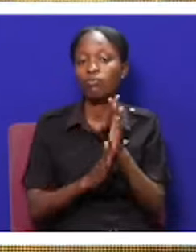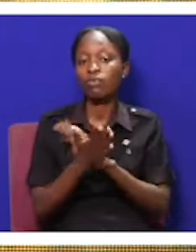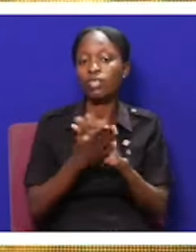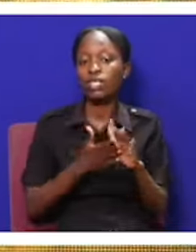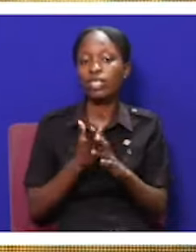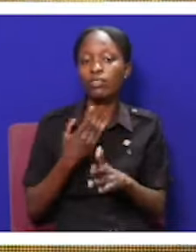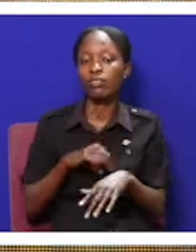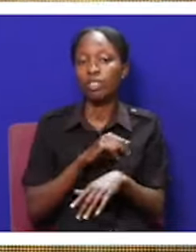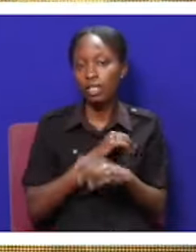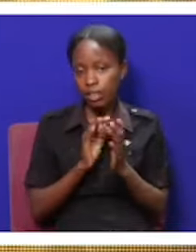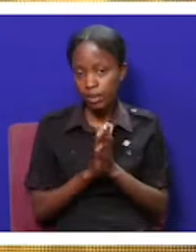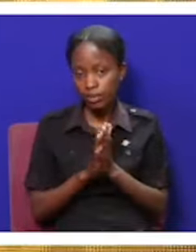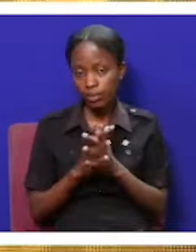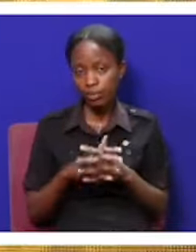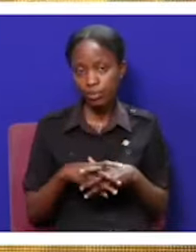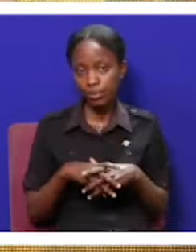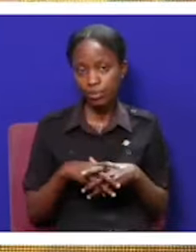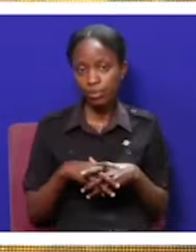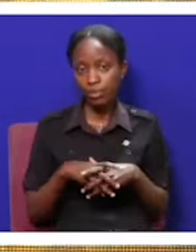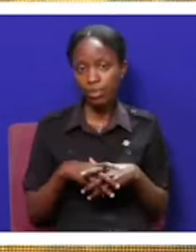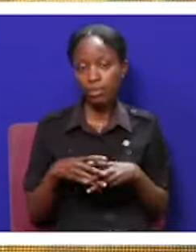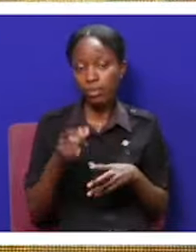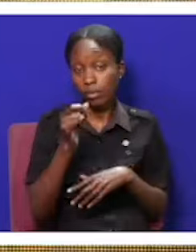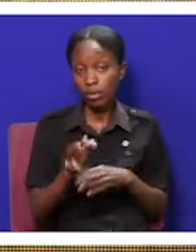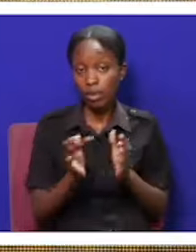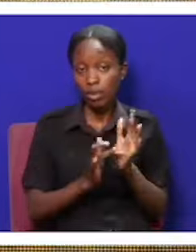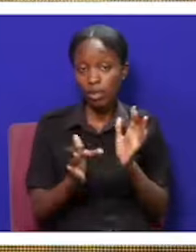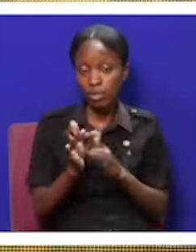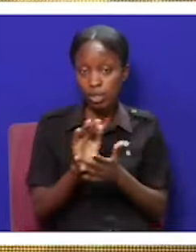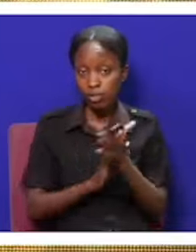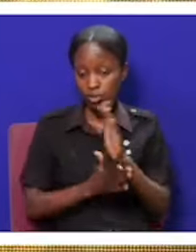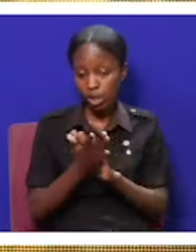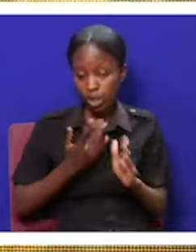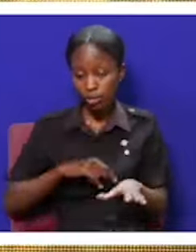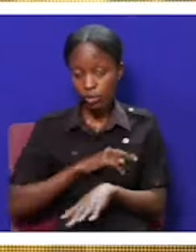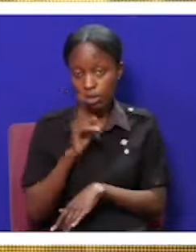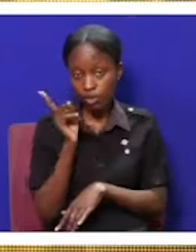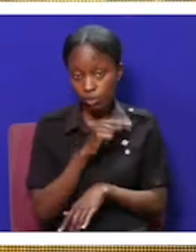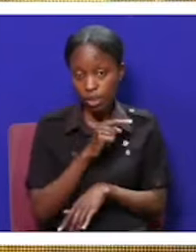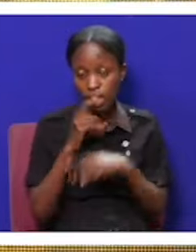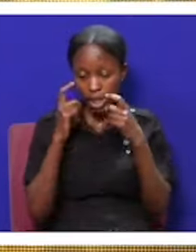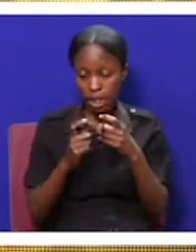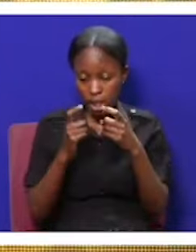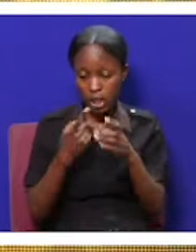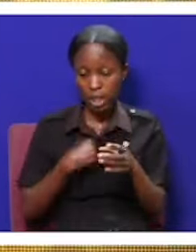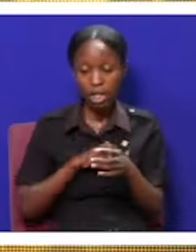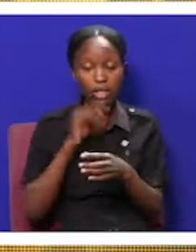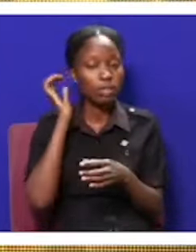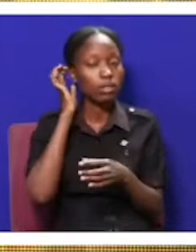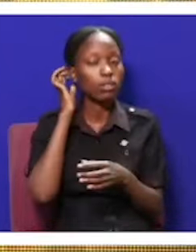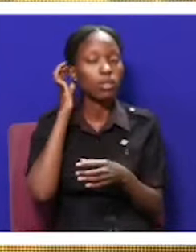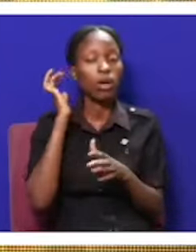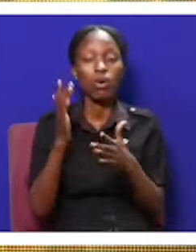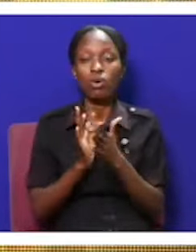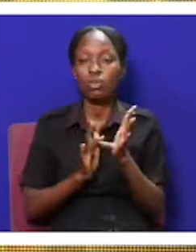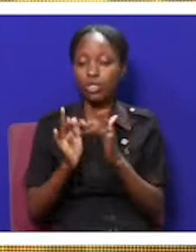that matter. So then, if Jesus has forgiven us our sin or has power to forgive